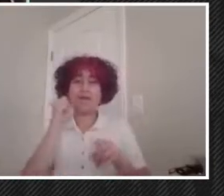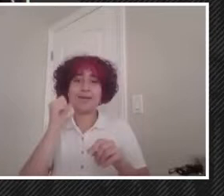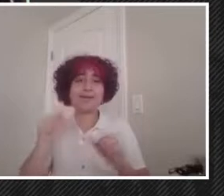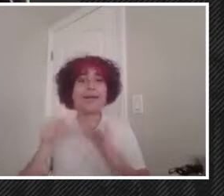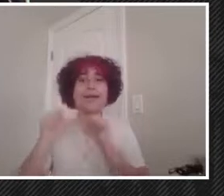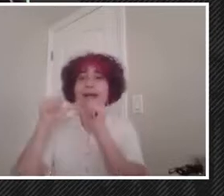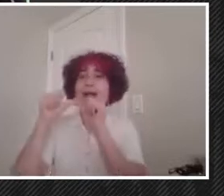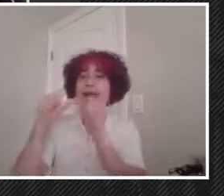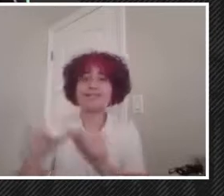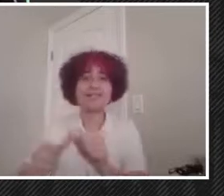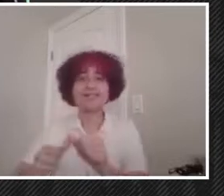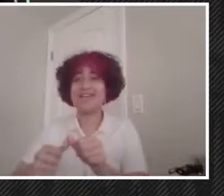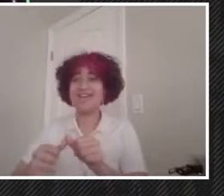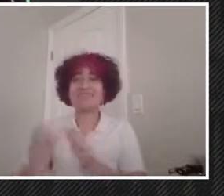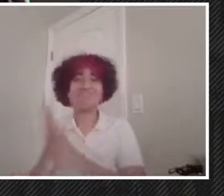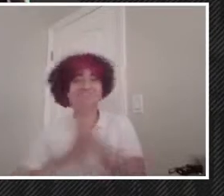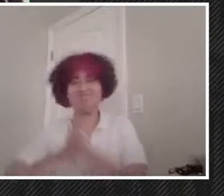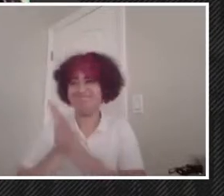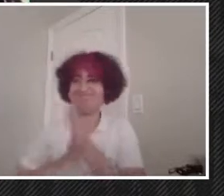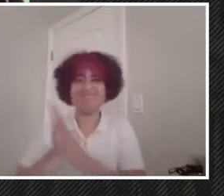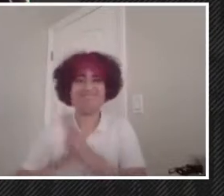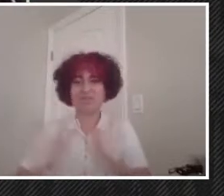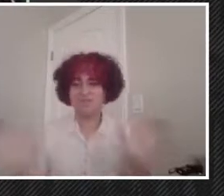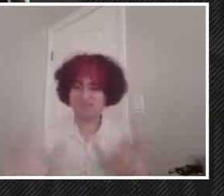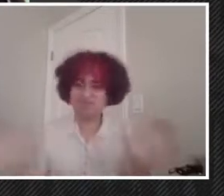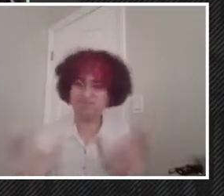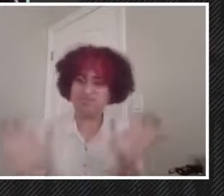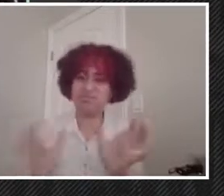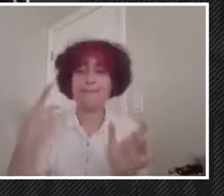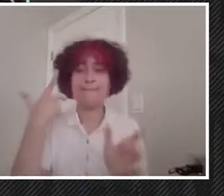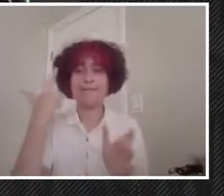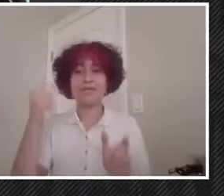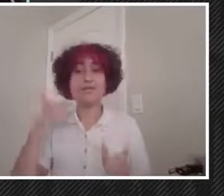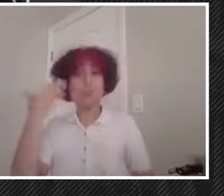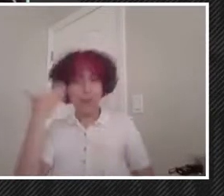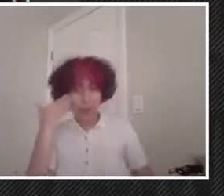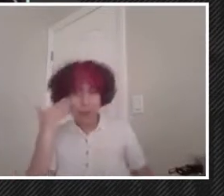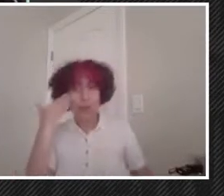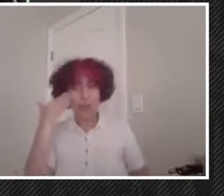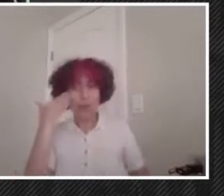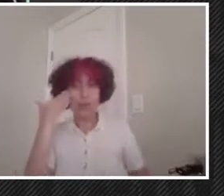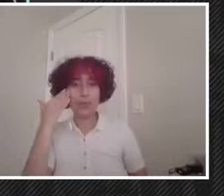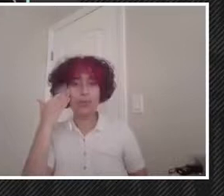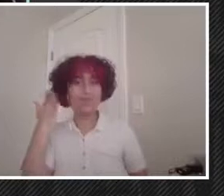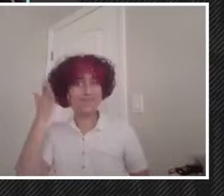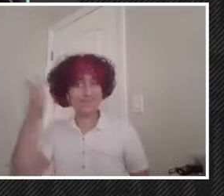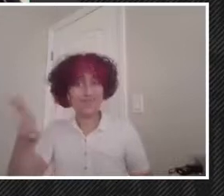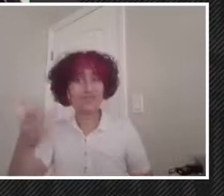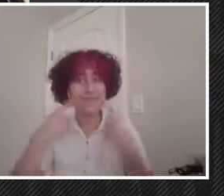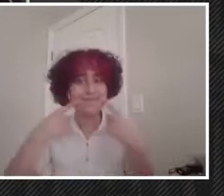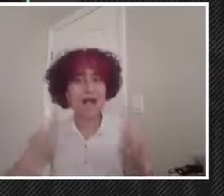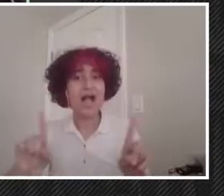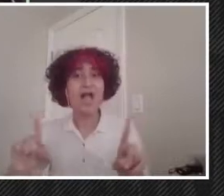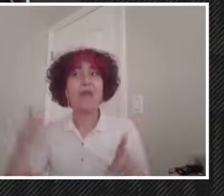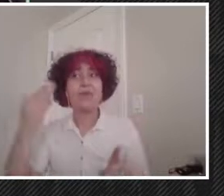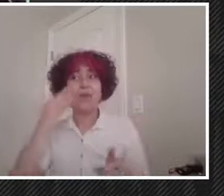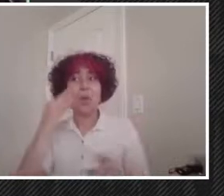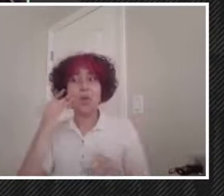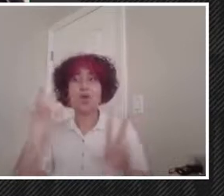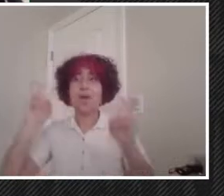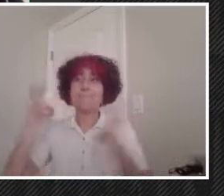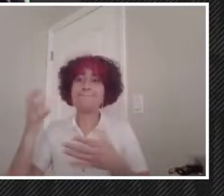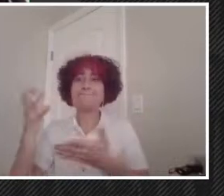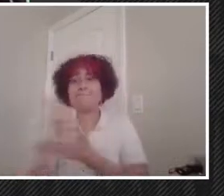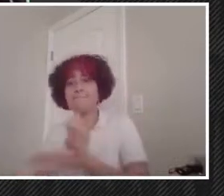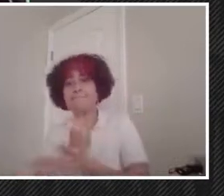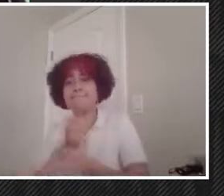believe that there is a better future. And we know that we're on borrowed time, and it is our duty to keep up and to keep going. I think there